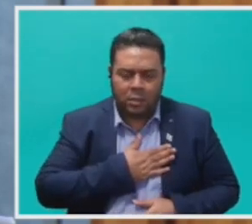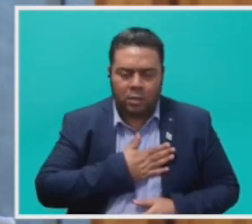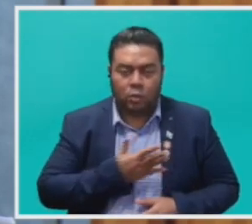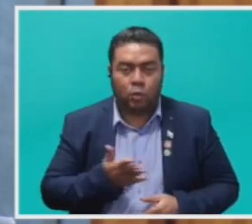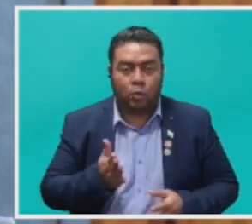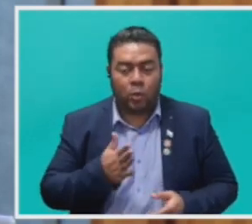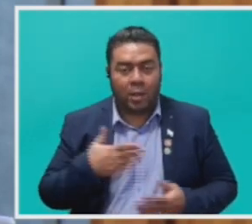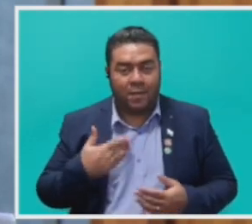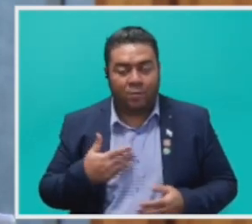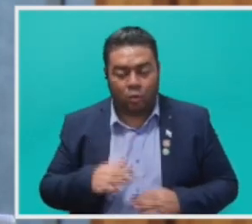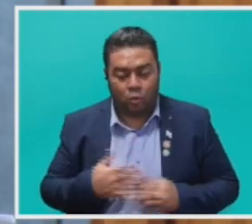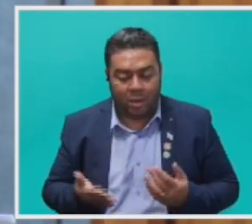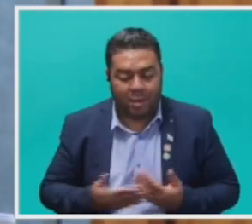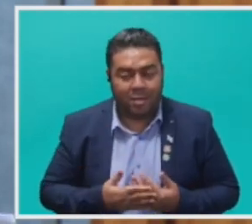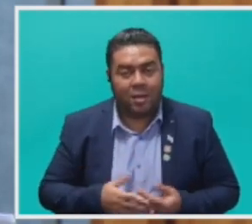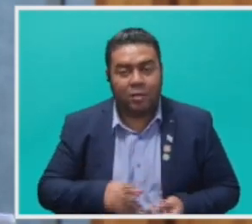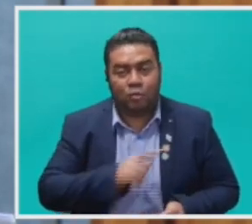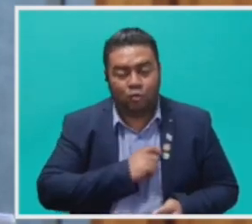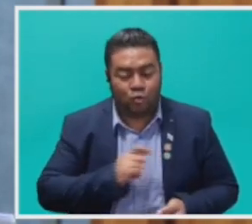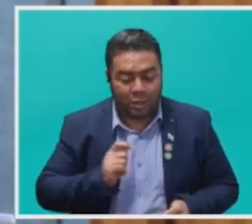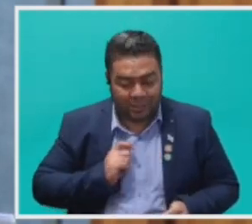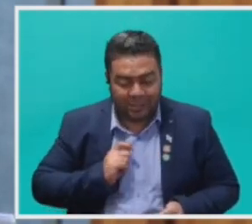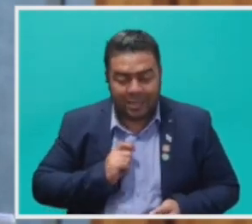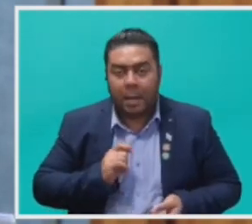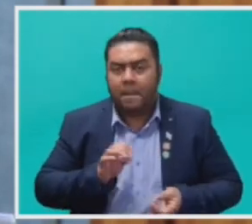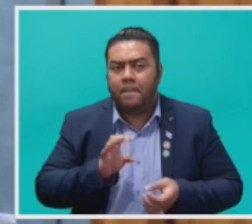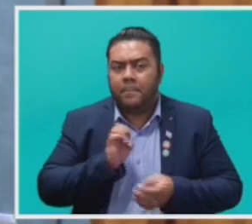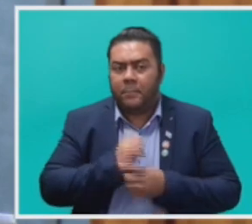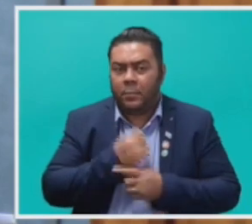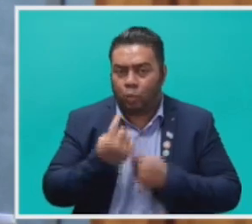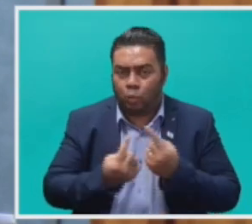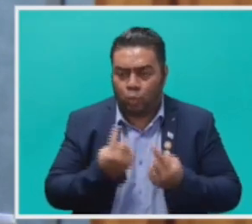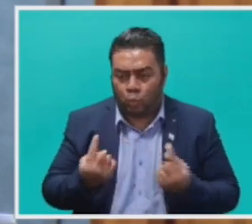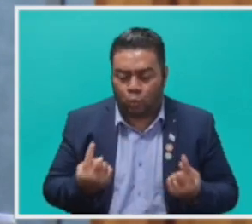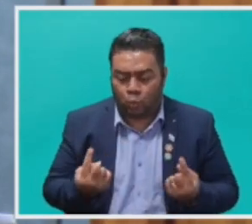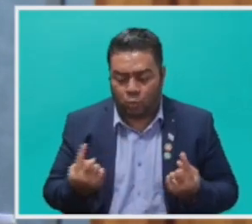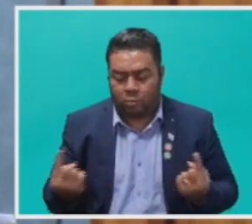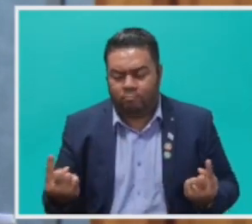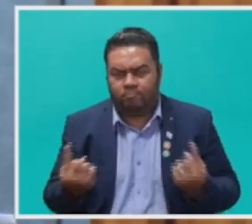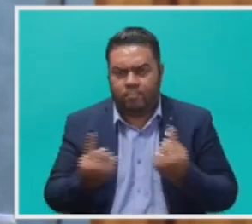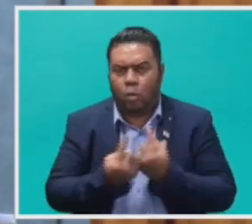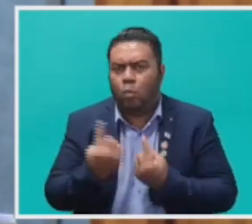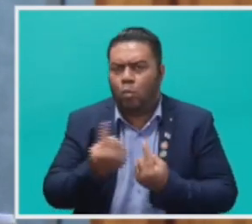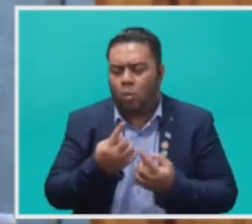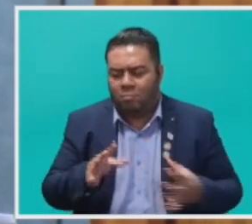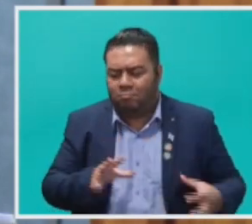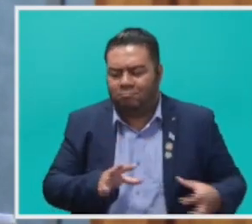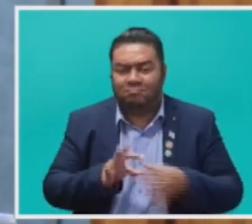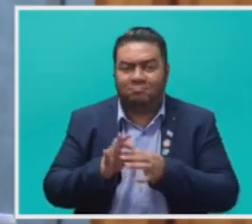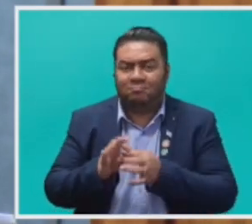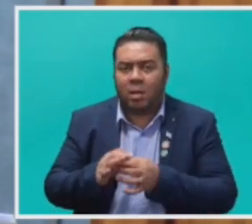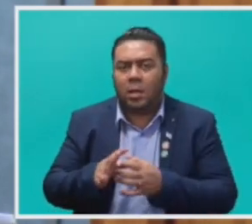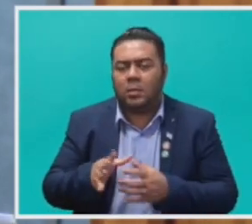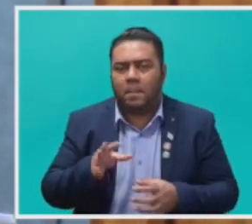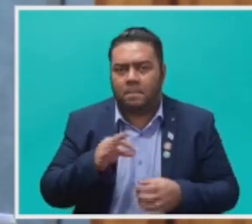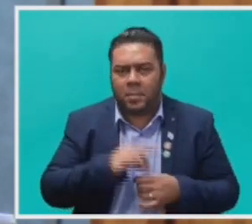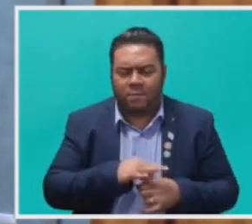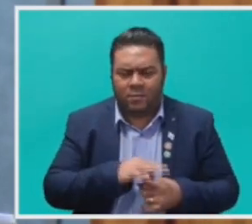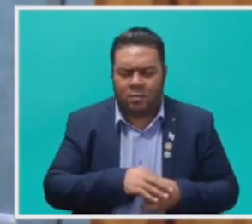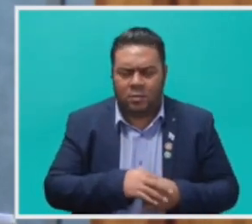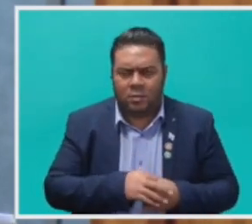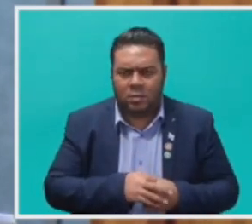Coexistence, trust, and empathy has to develop between the individuals who are connected as victims, beneficiaries,